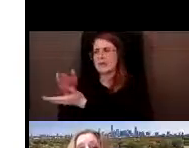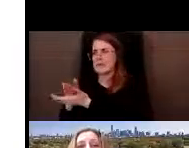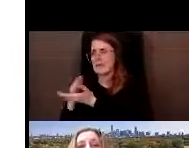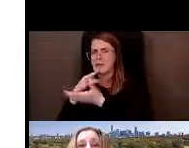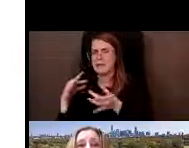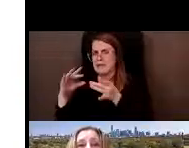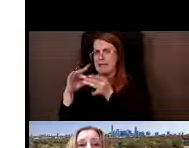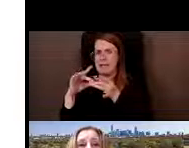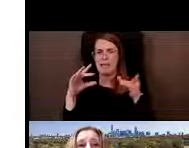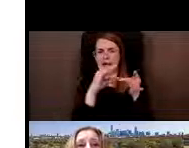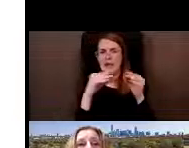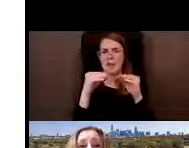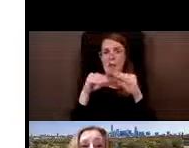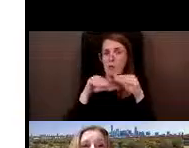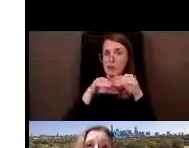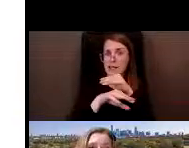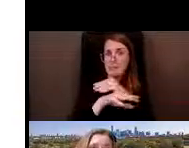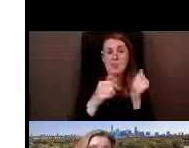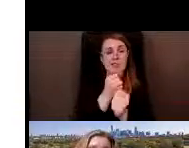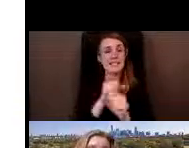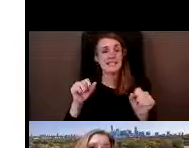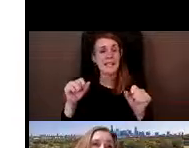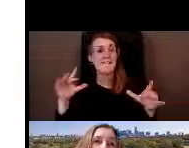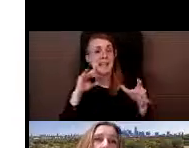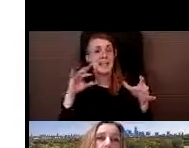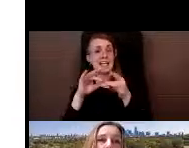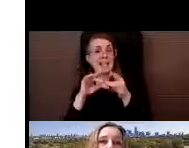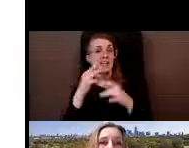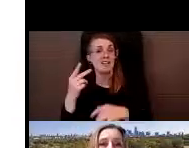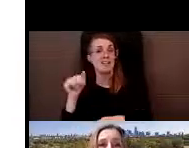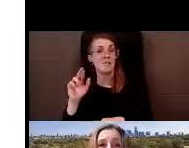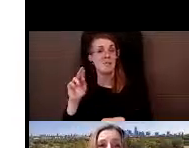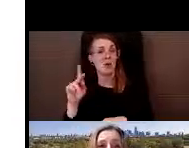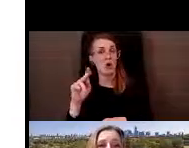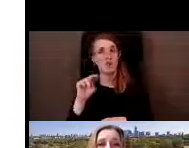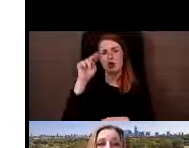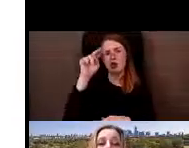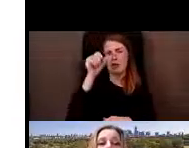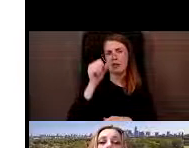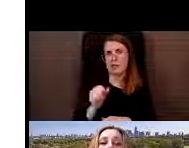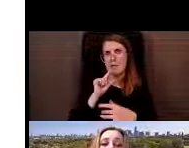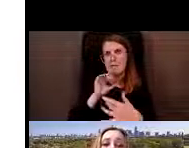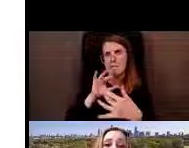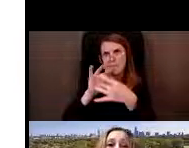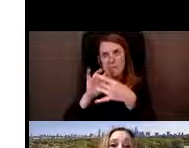and connected park. North and south sides of Barton Springs Road, north and south shores of Lady Bird Lake, and the east and west sides of